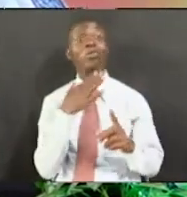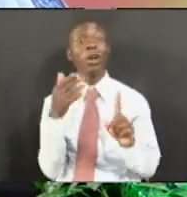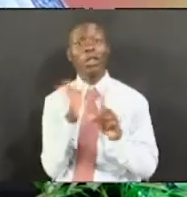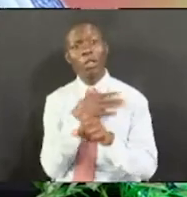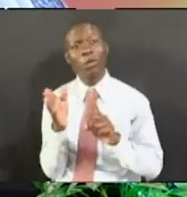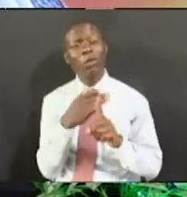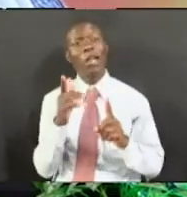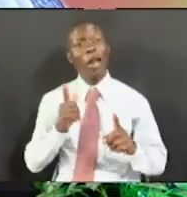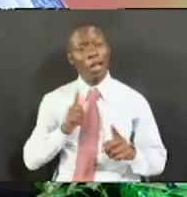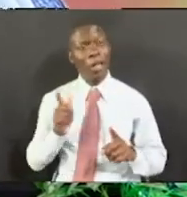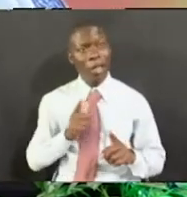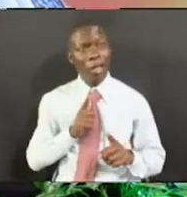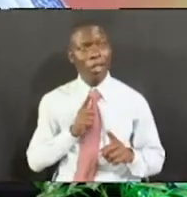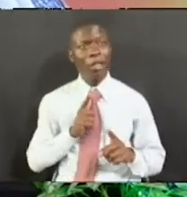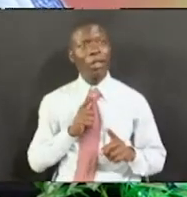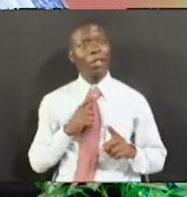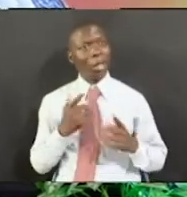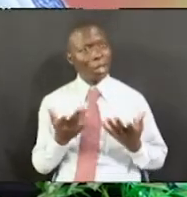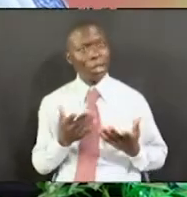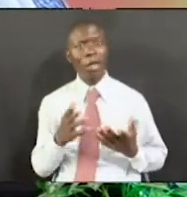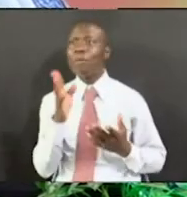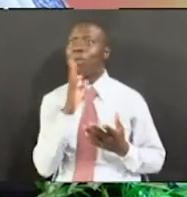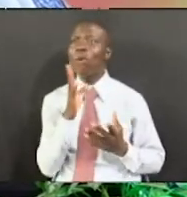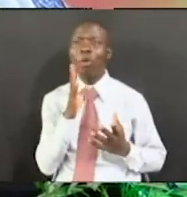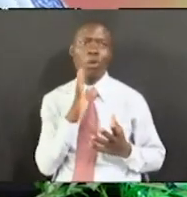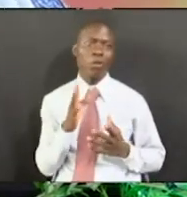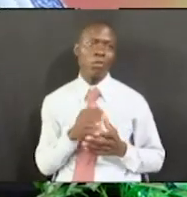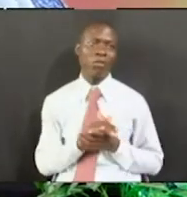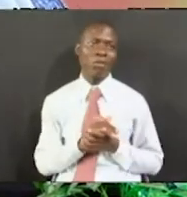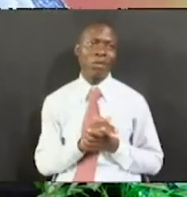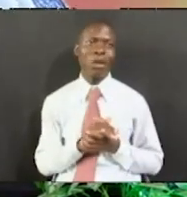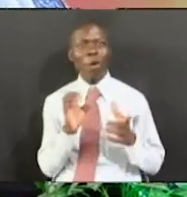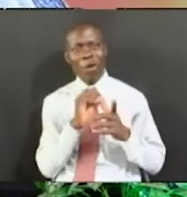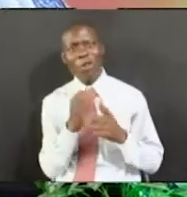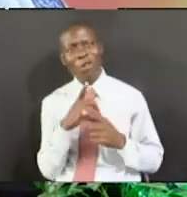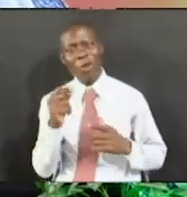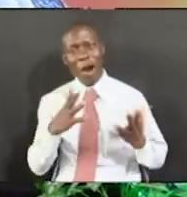Don't borrow a suit. Are we together? They are not with me.